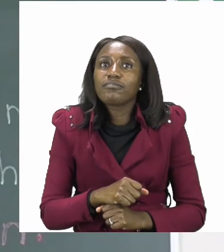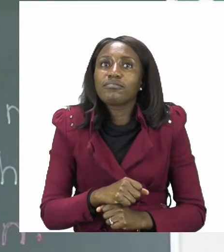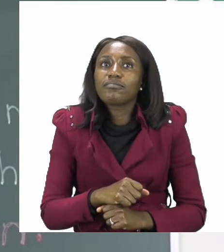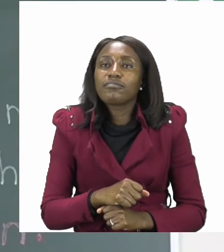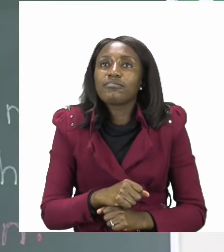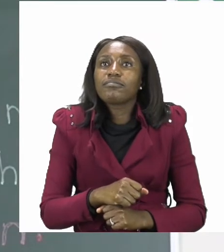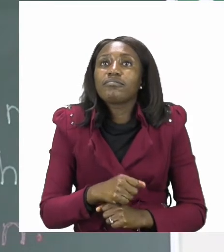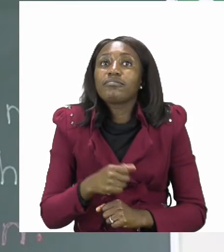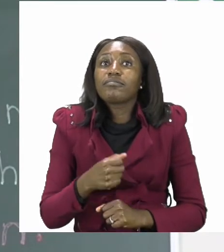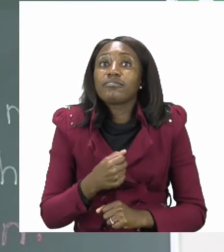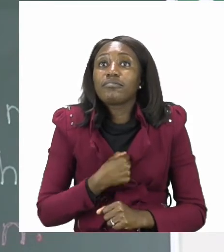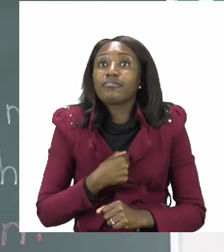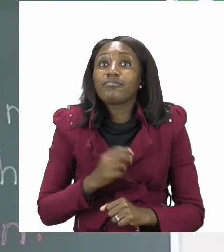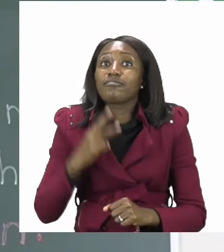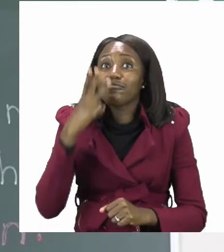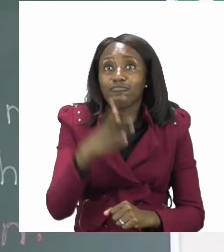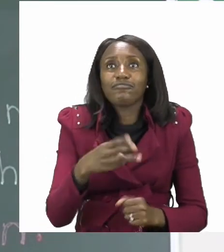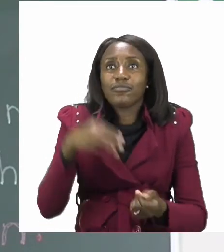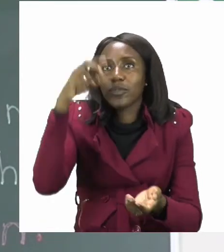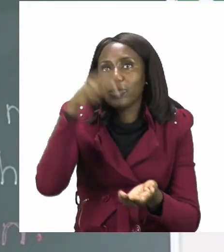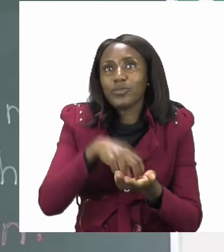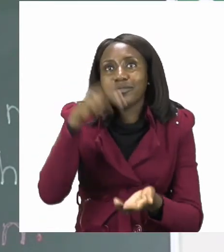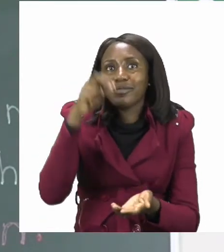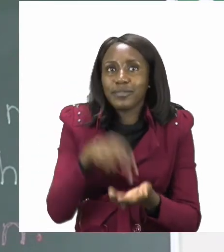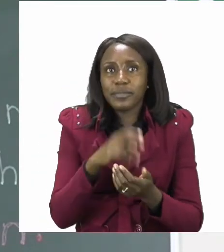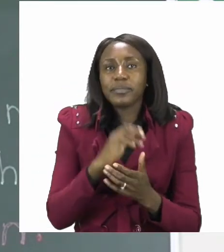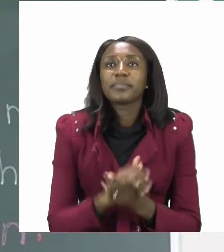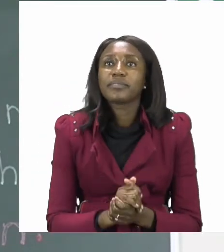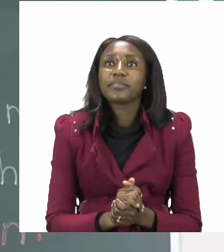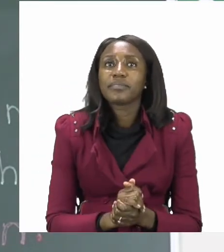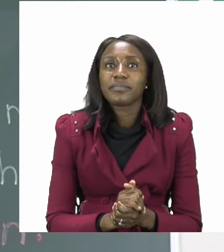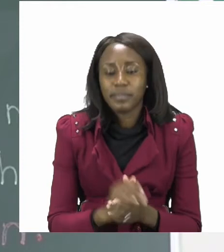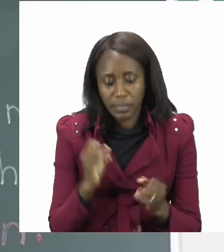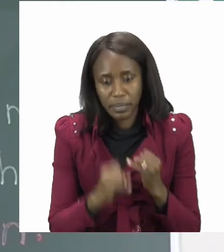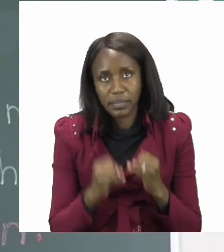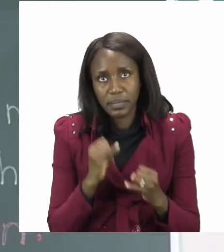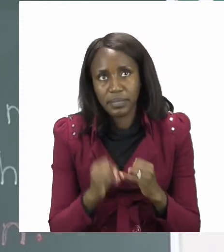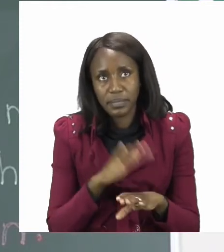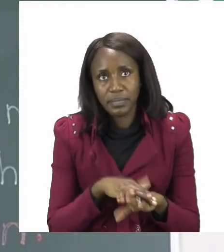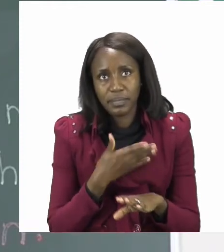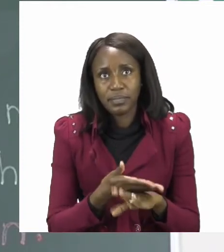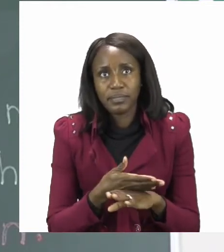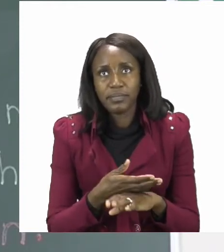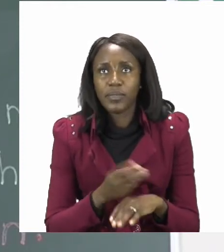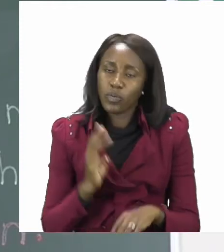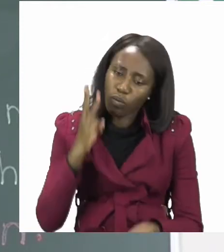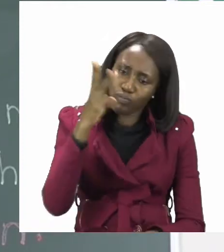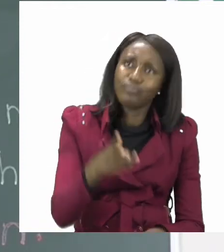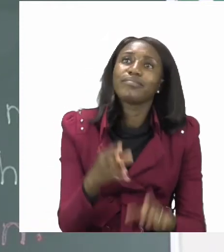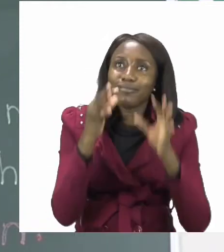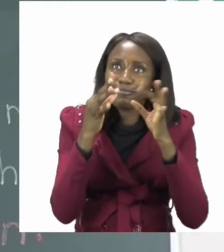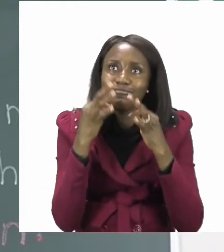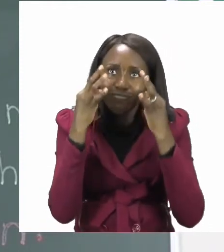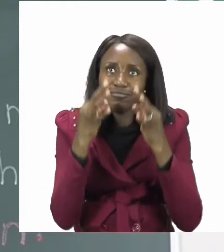now say, will jump. And then the last example is will